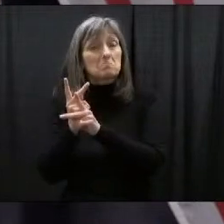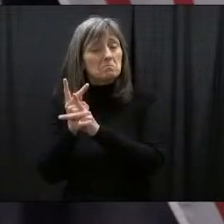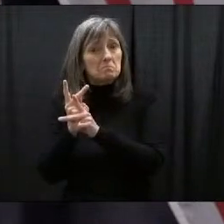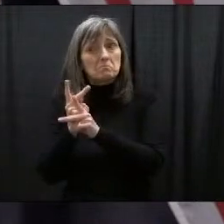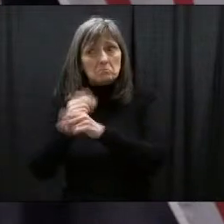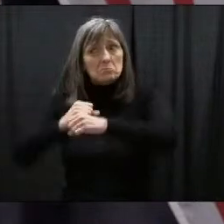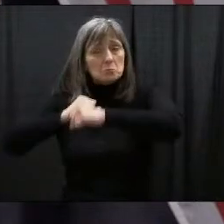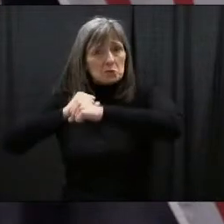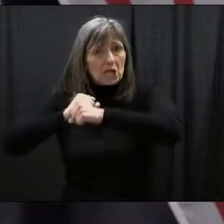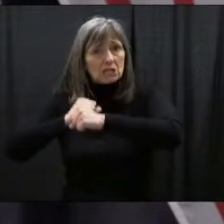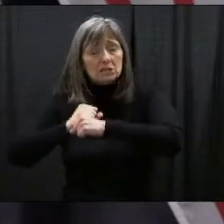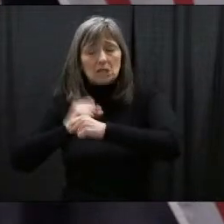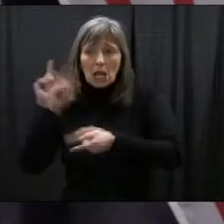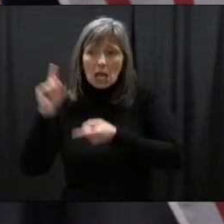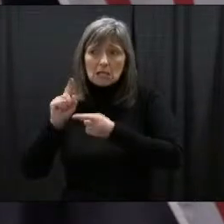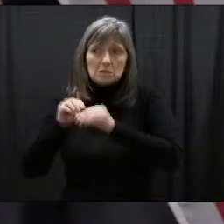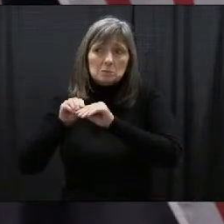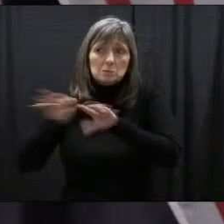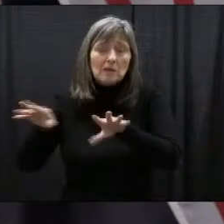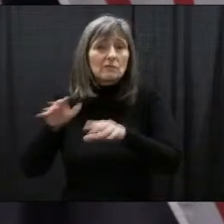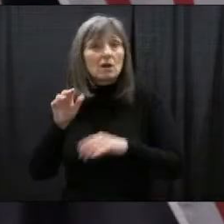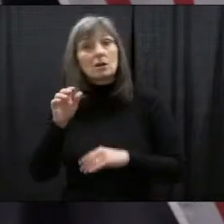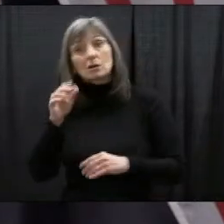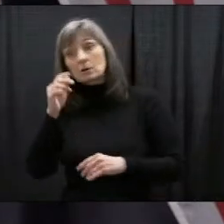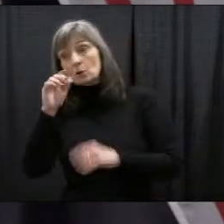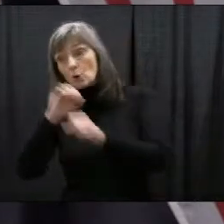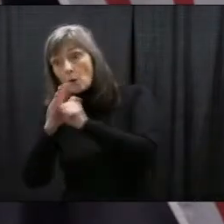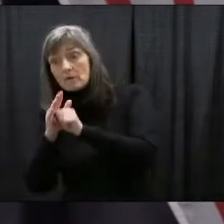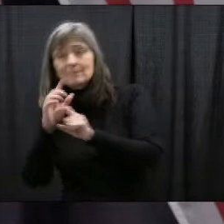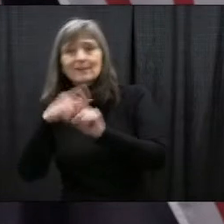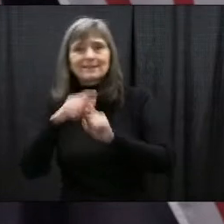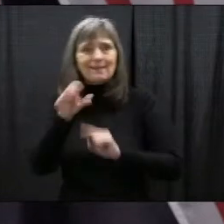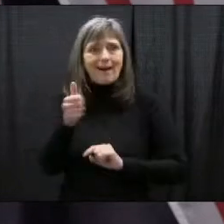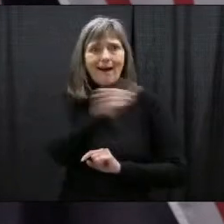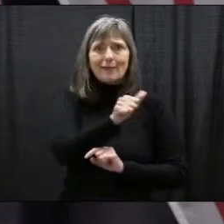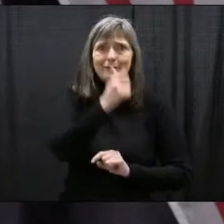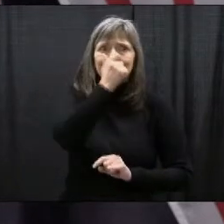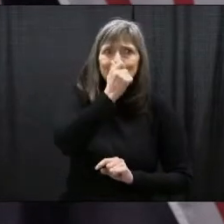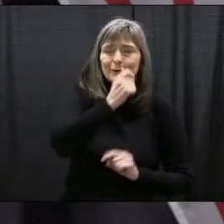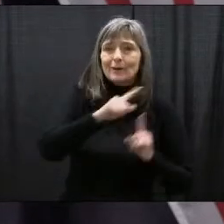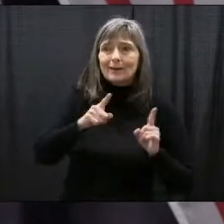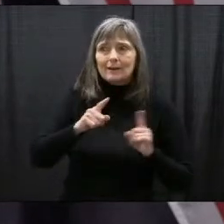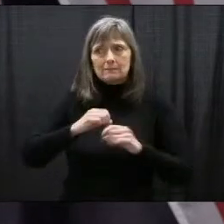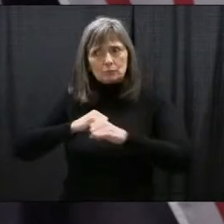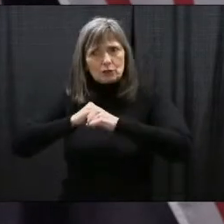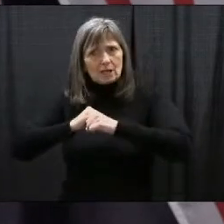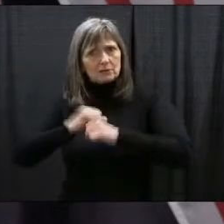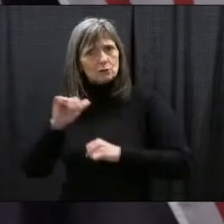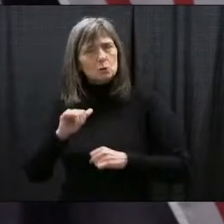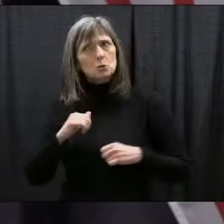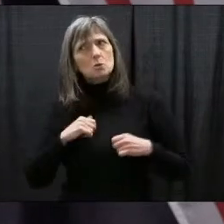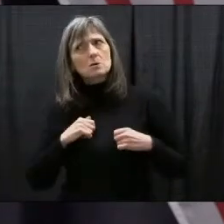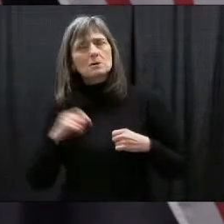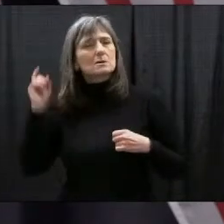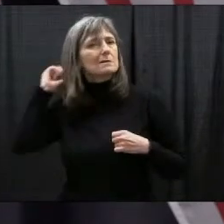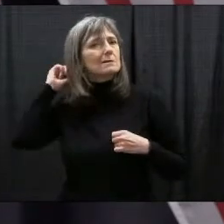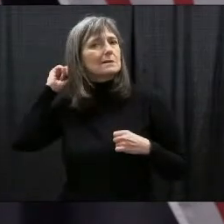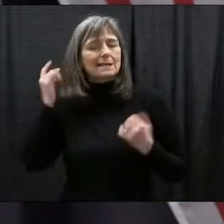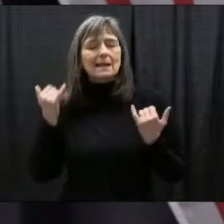a good job at helping to reduce spread of not just COVID, but other respiratory viruses as well. So we have to remember